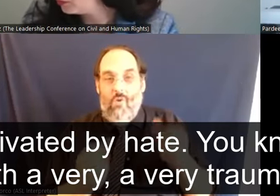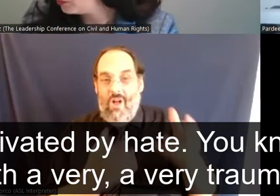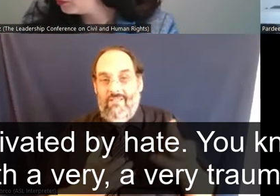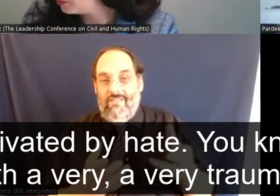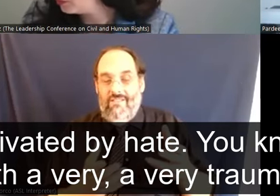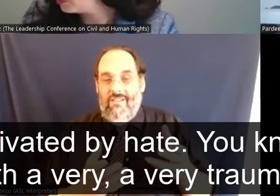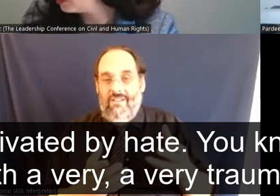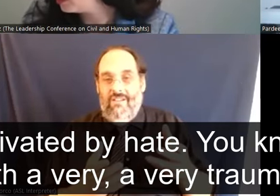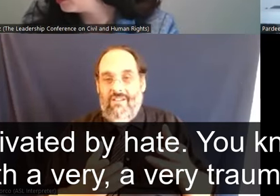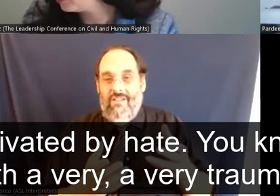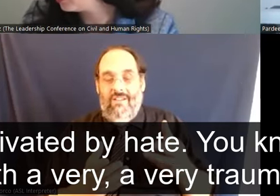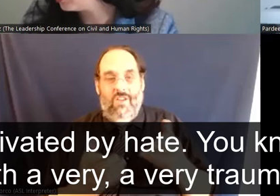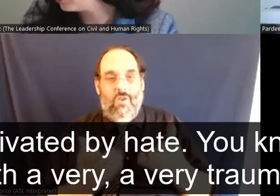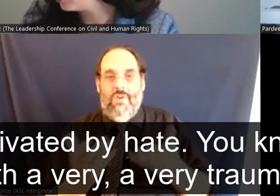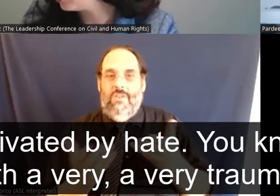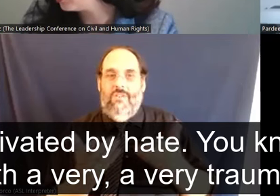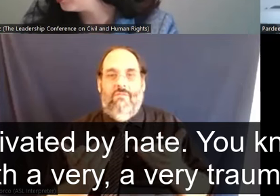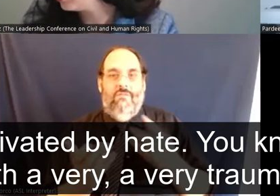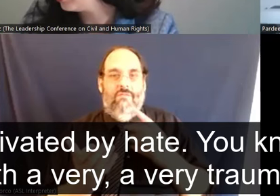are dealing with